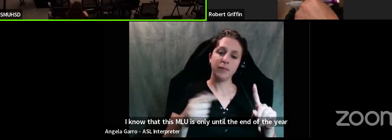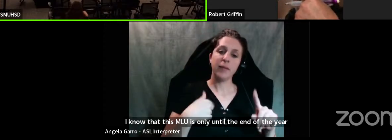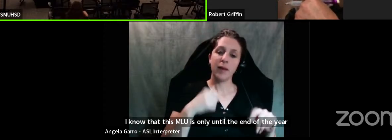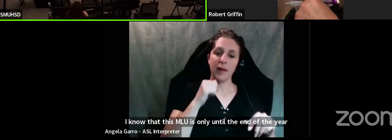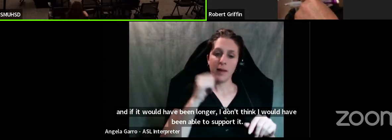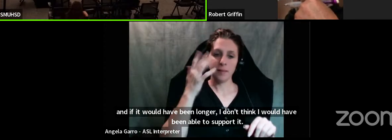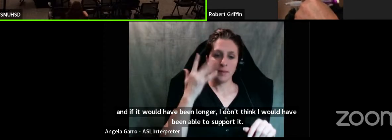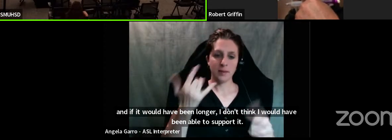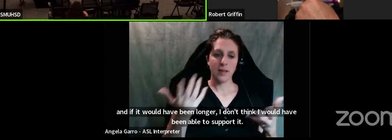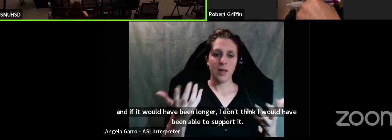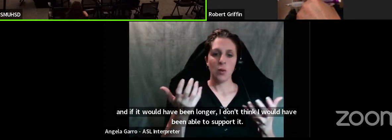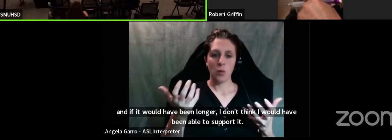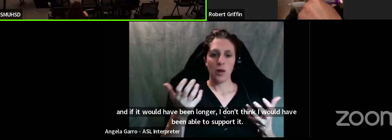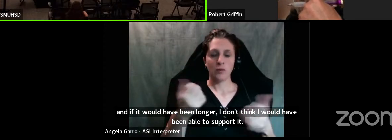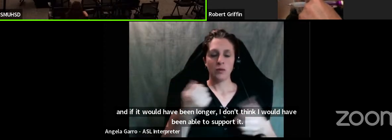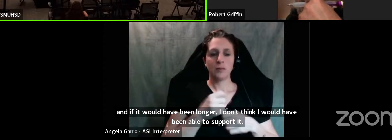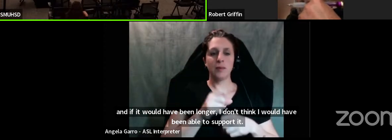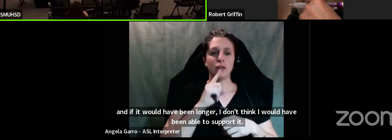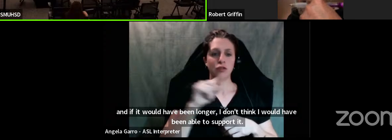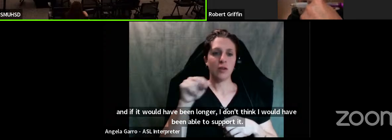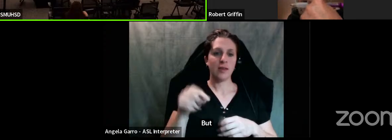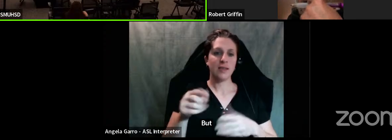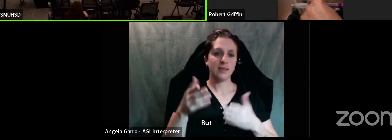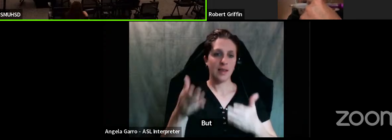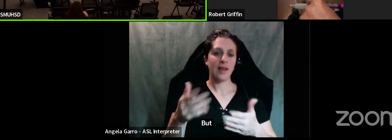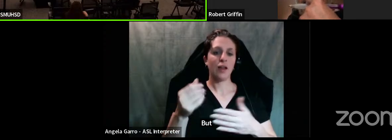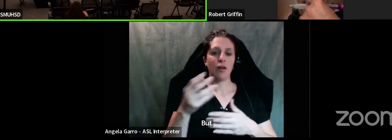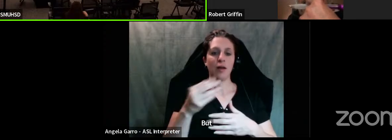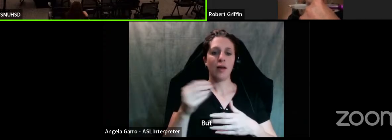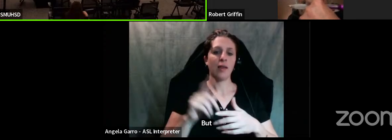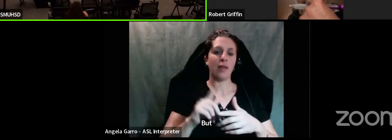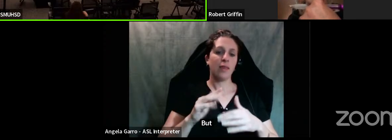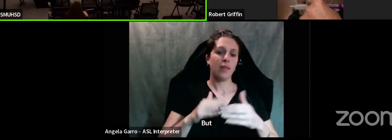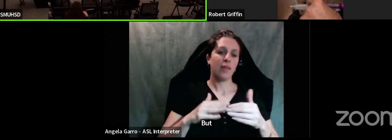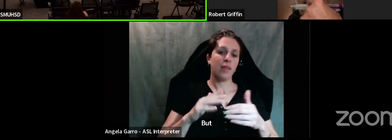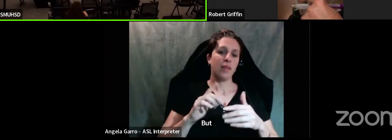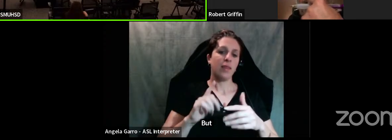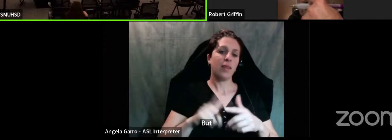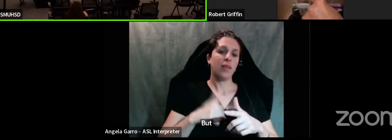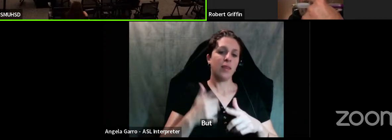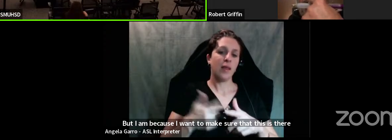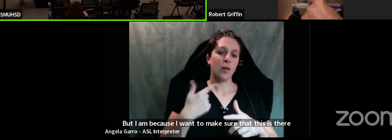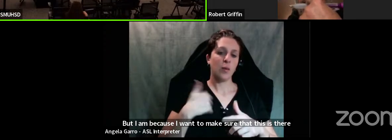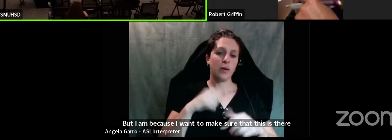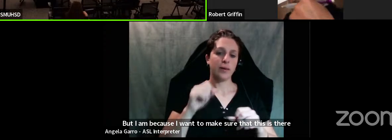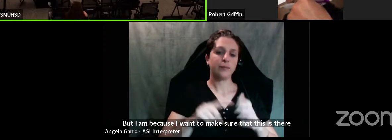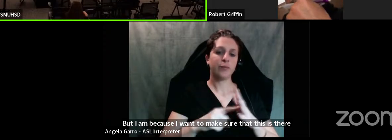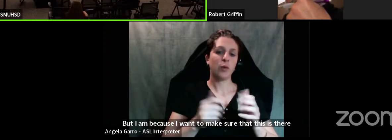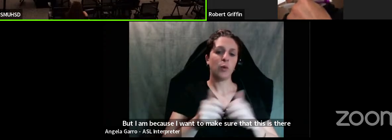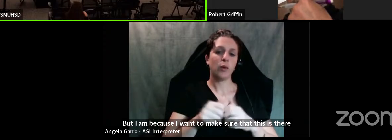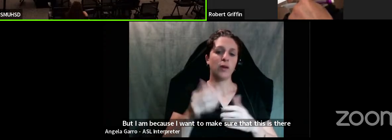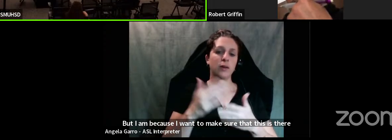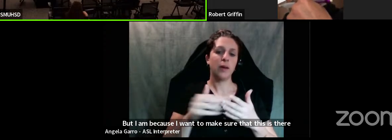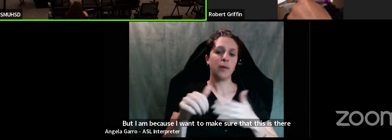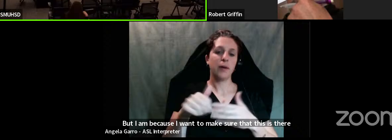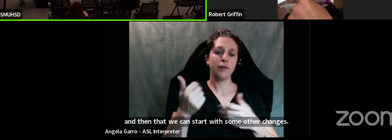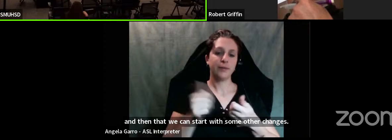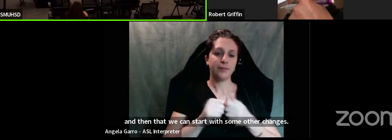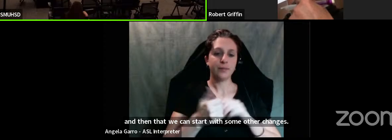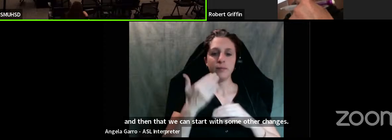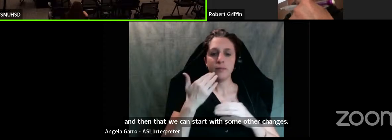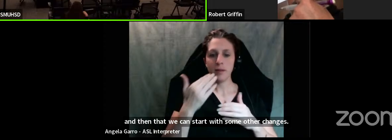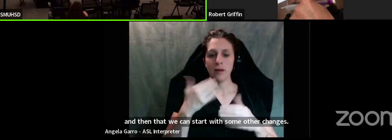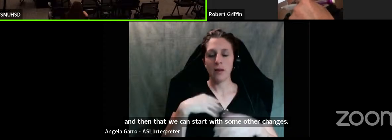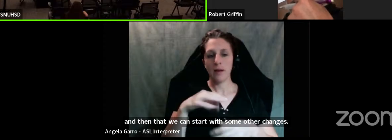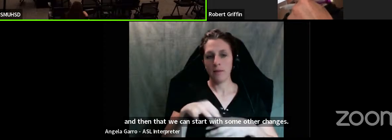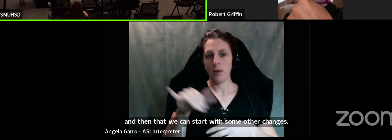I want to make sure that this is there and then that we can start with some other changes. So thank you. So I vote